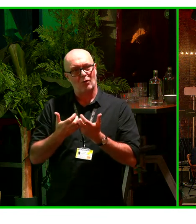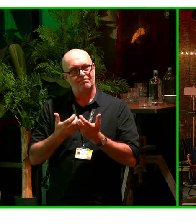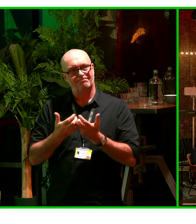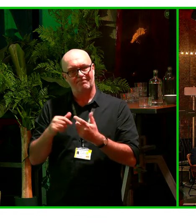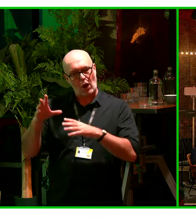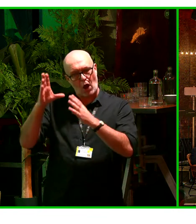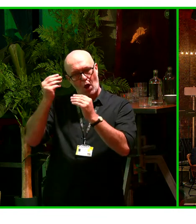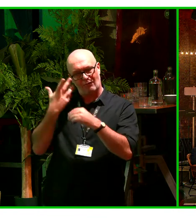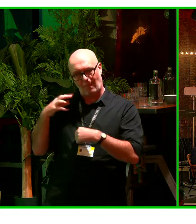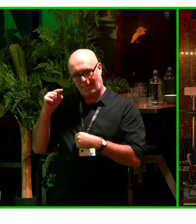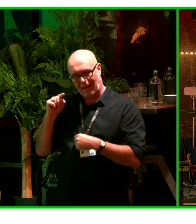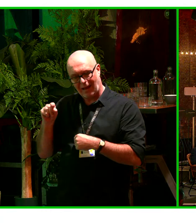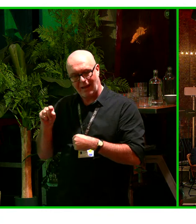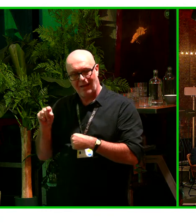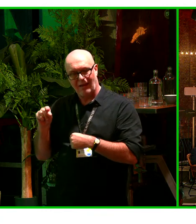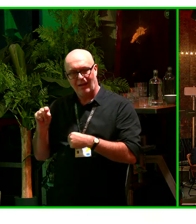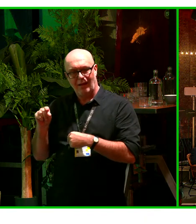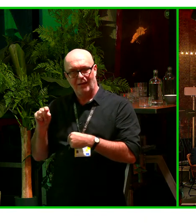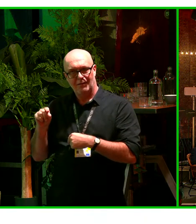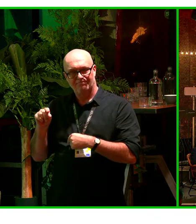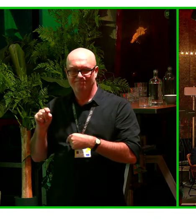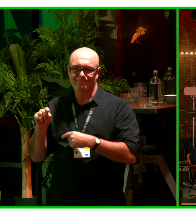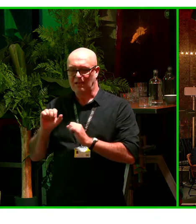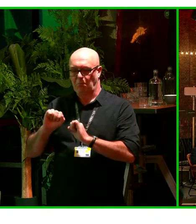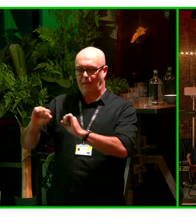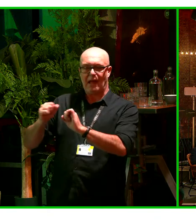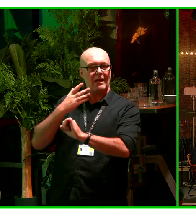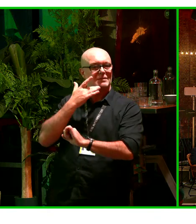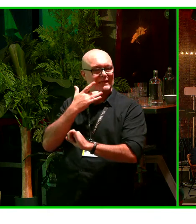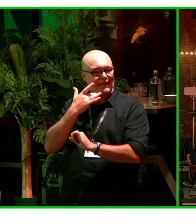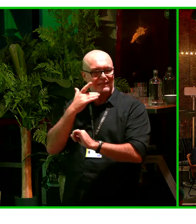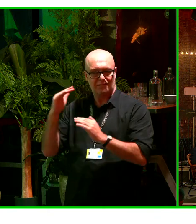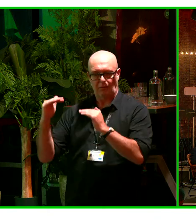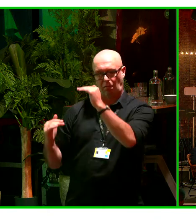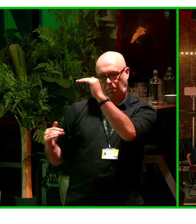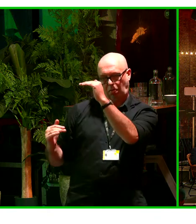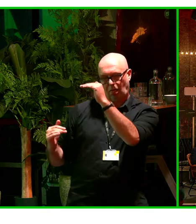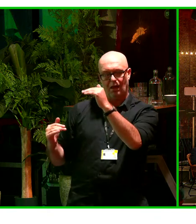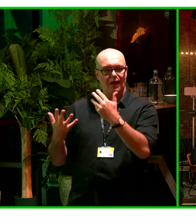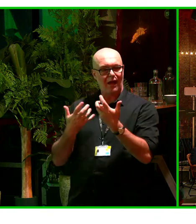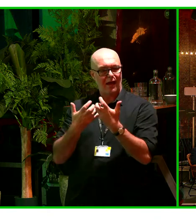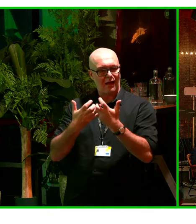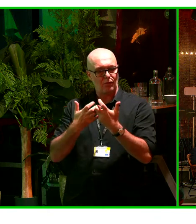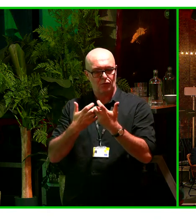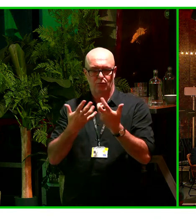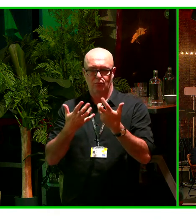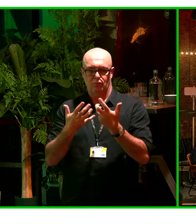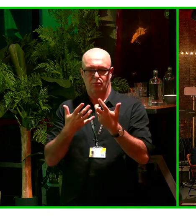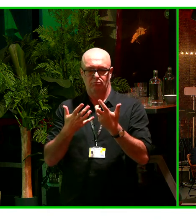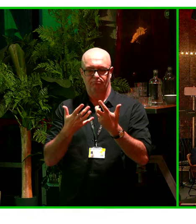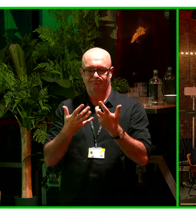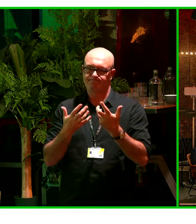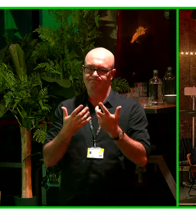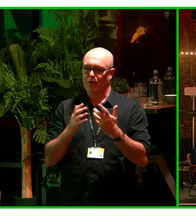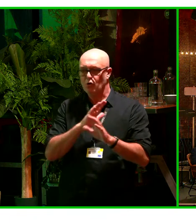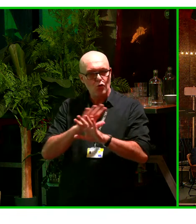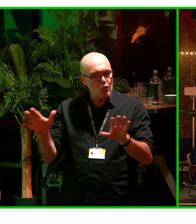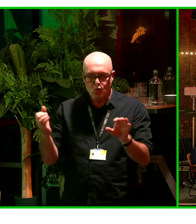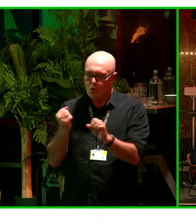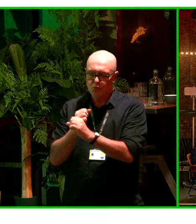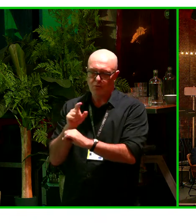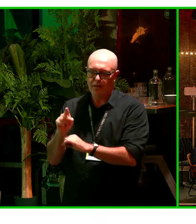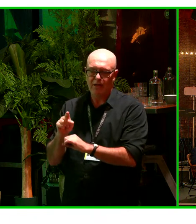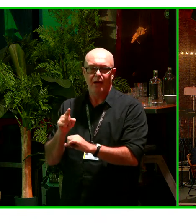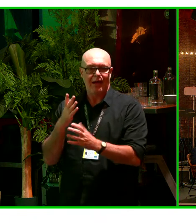from the car industry and not repeat the same mistake, if you like, in the built environment. It has to be simple, it has to be demand